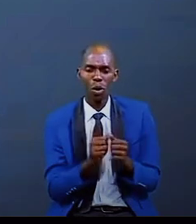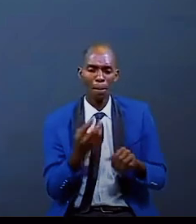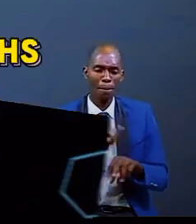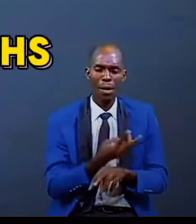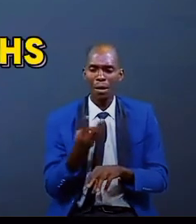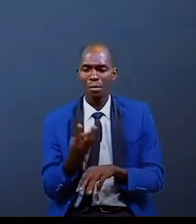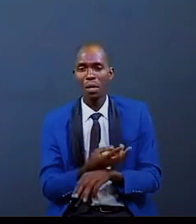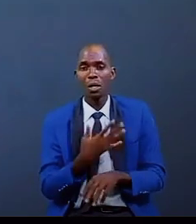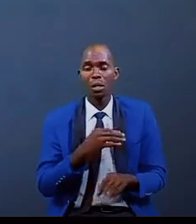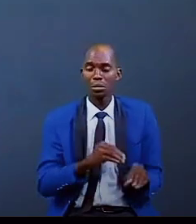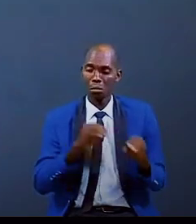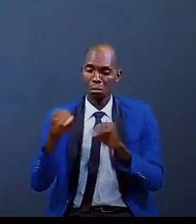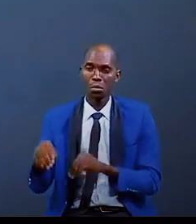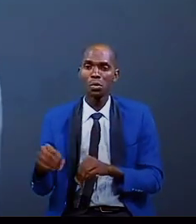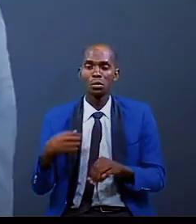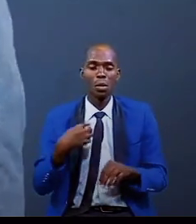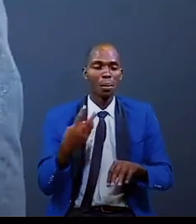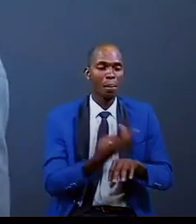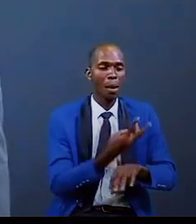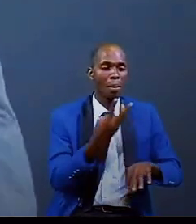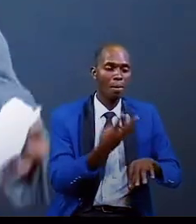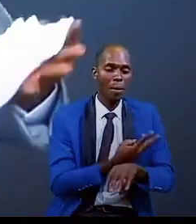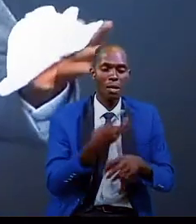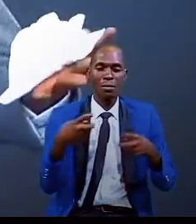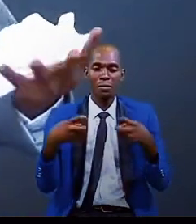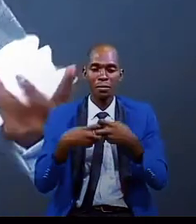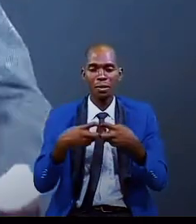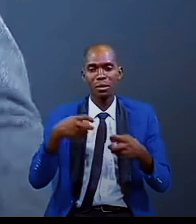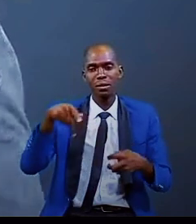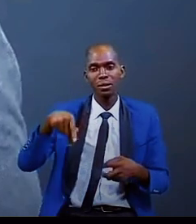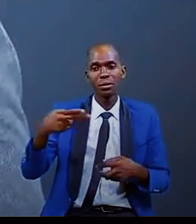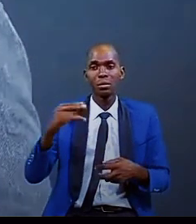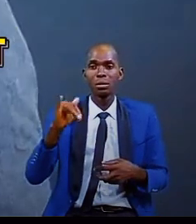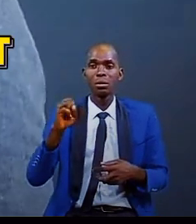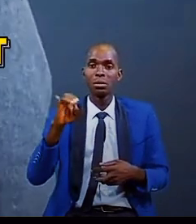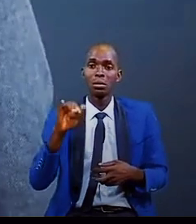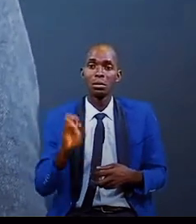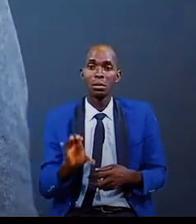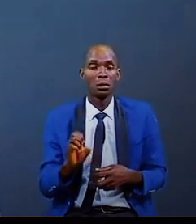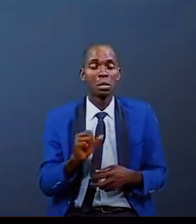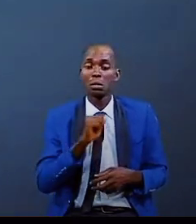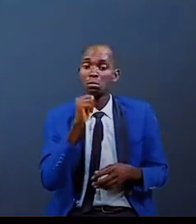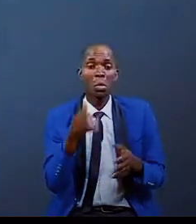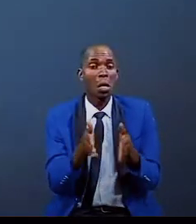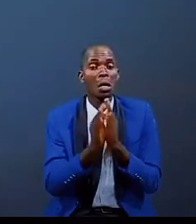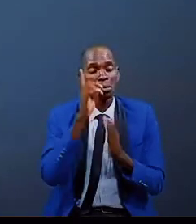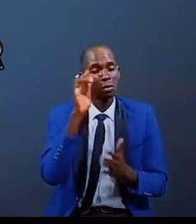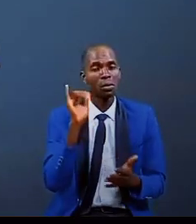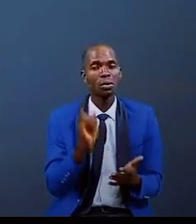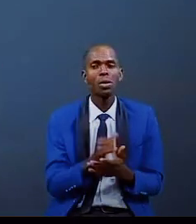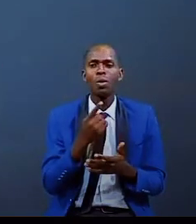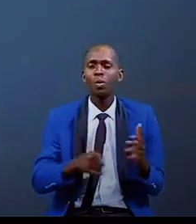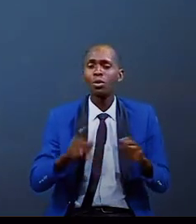me mass, physics. I didn't even ask for that. What you didn't ask